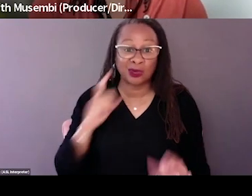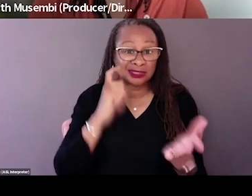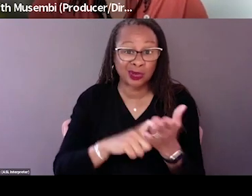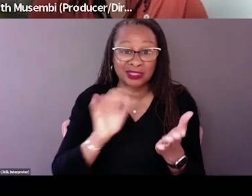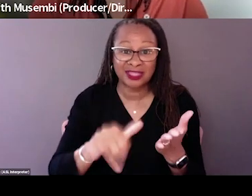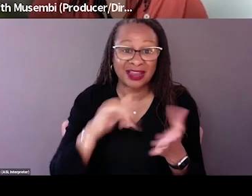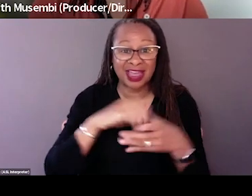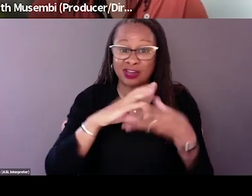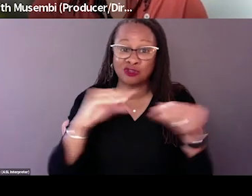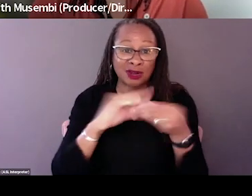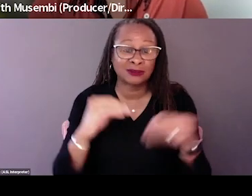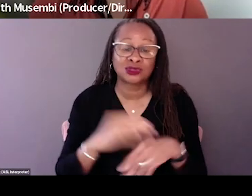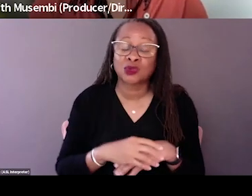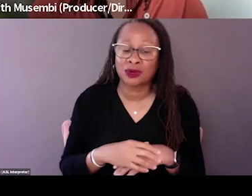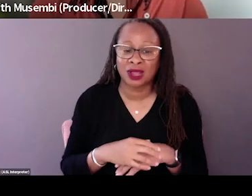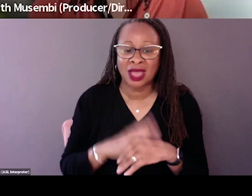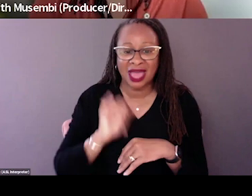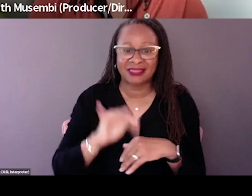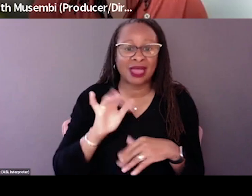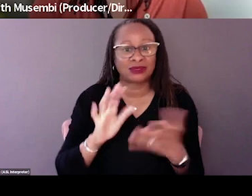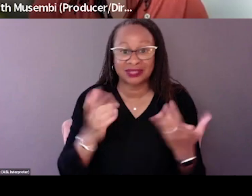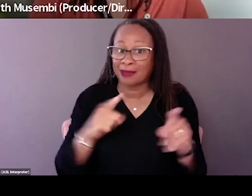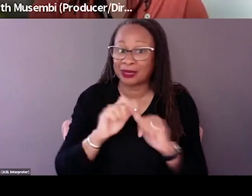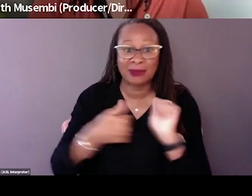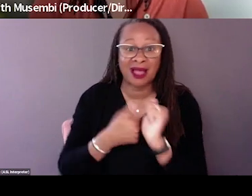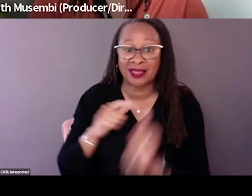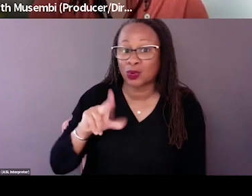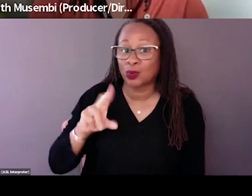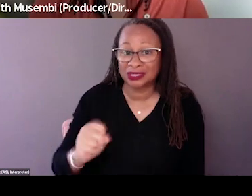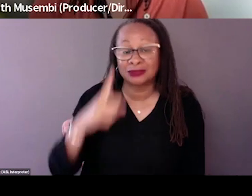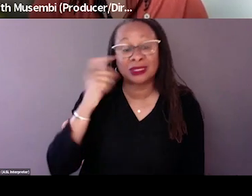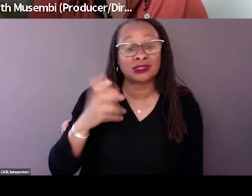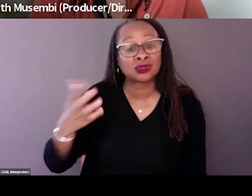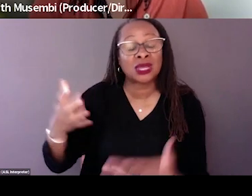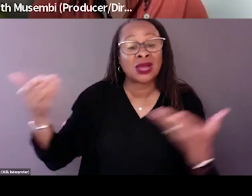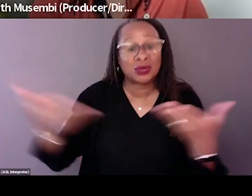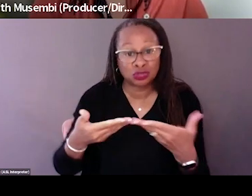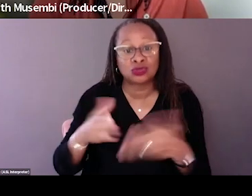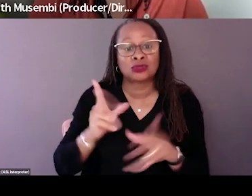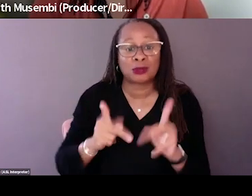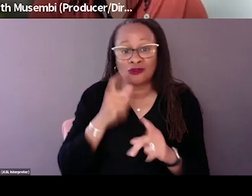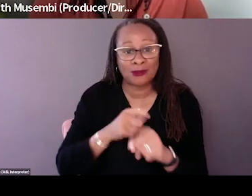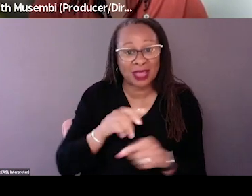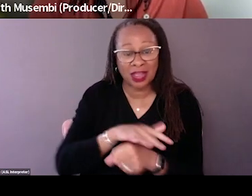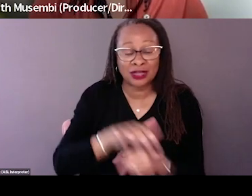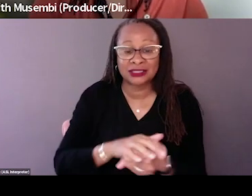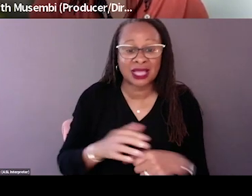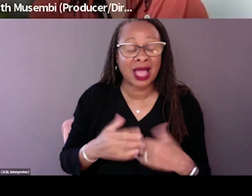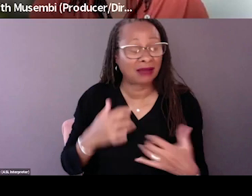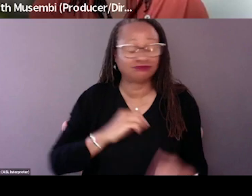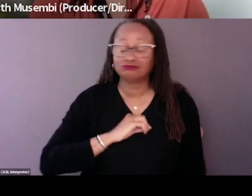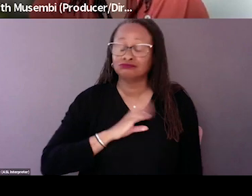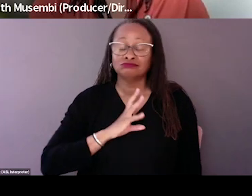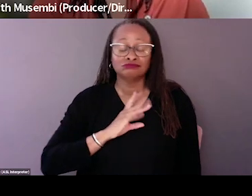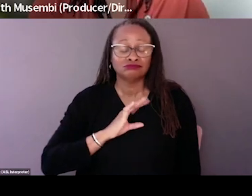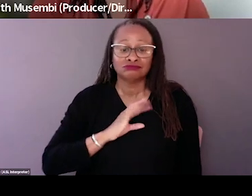in EP7, Behind the Queens. And it brings a tear to my eye when I even think about it, what what you